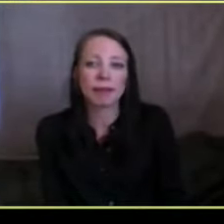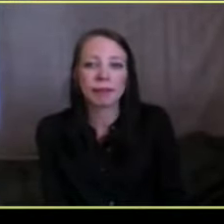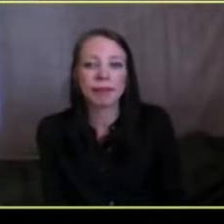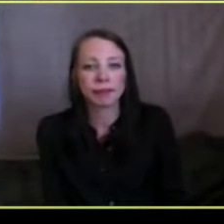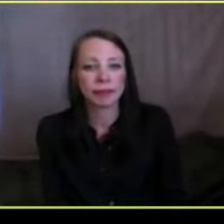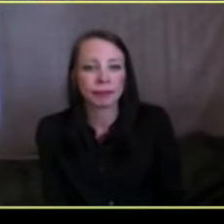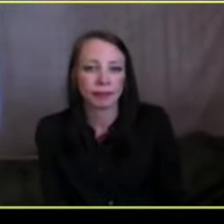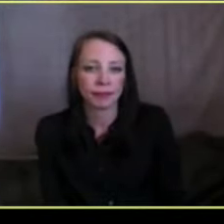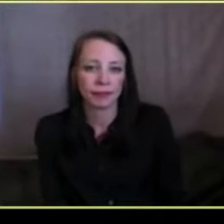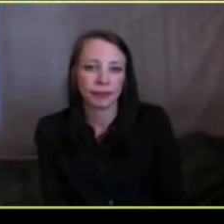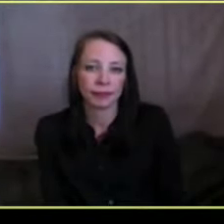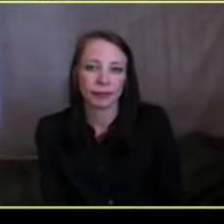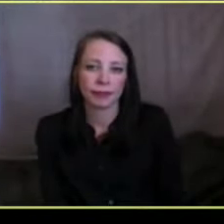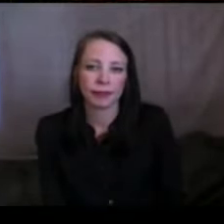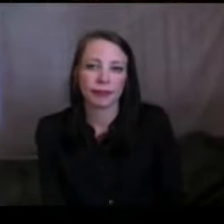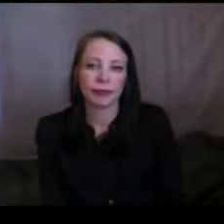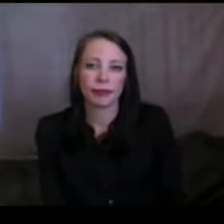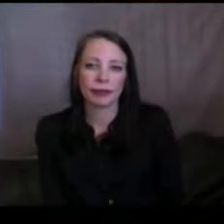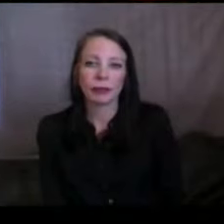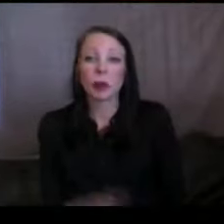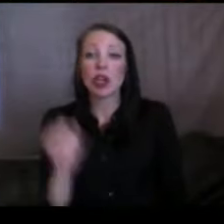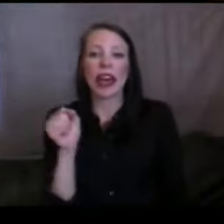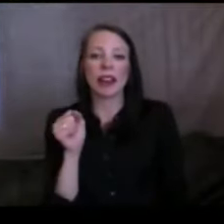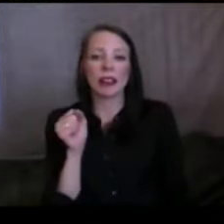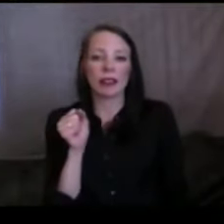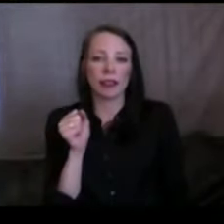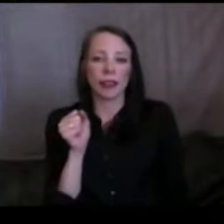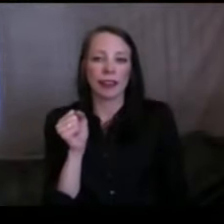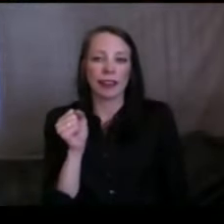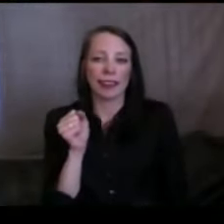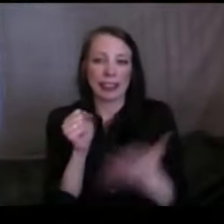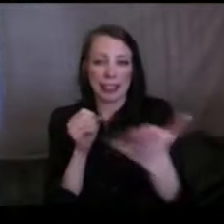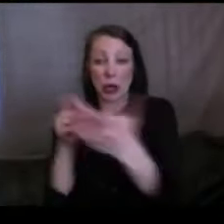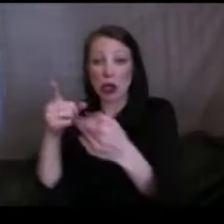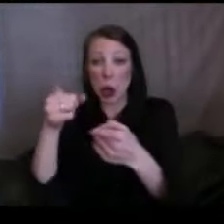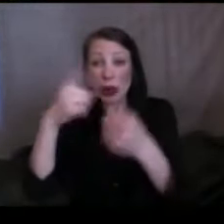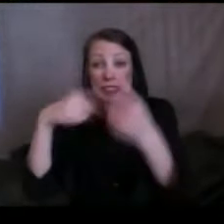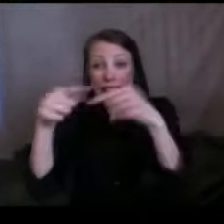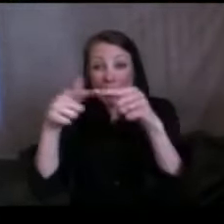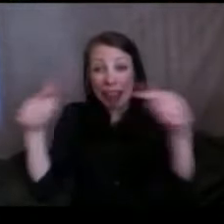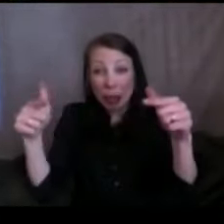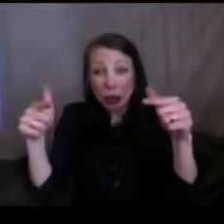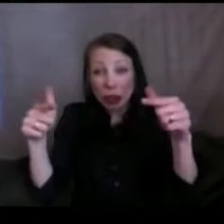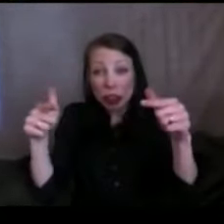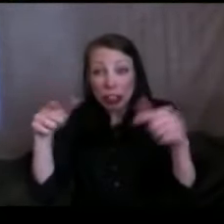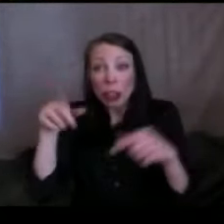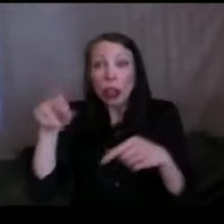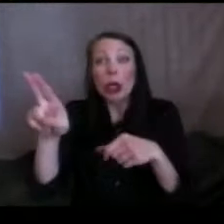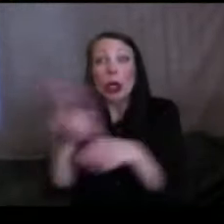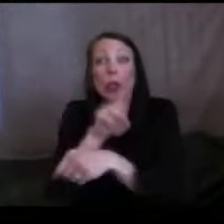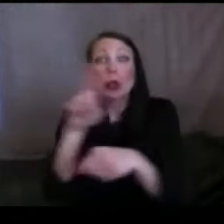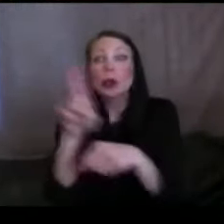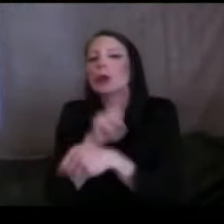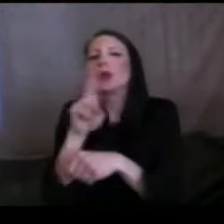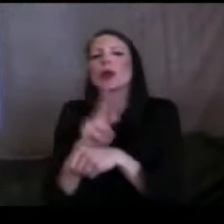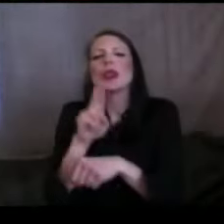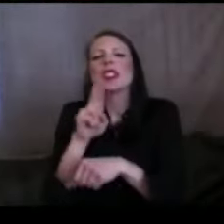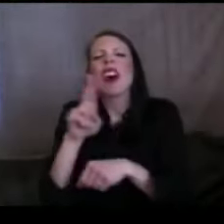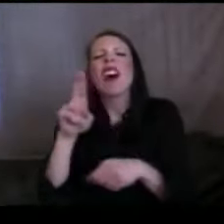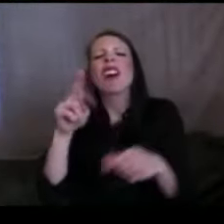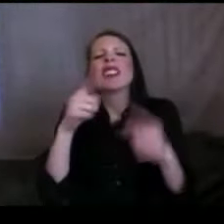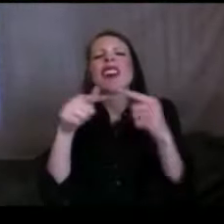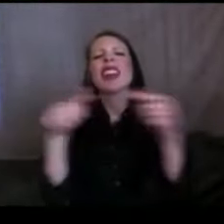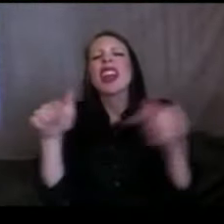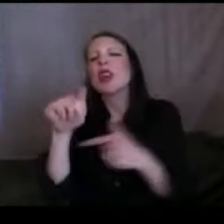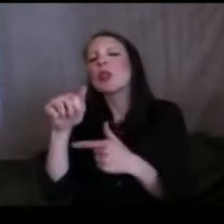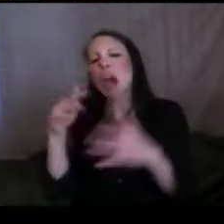way. And so is his sign language, is it the same across the world, or are there